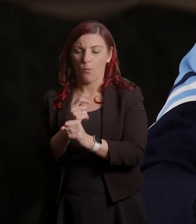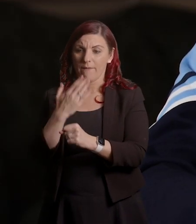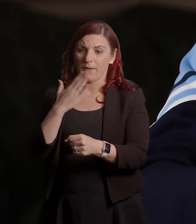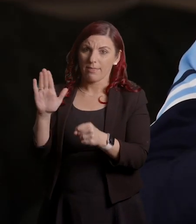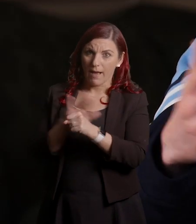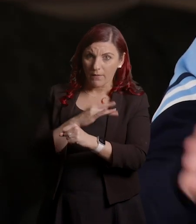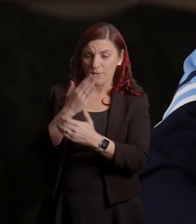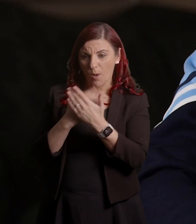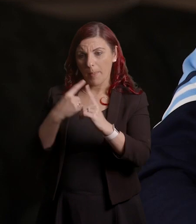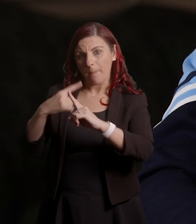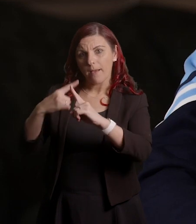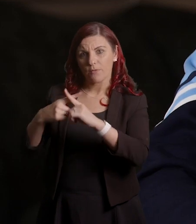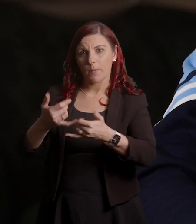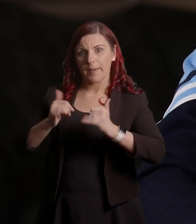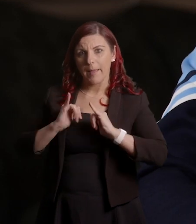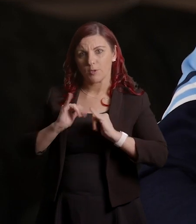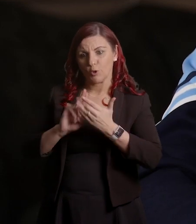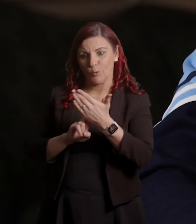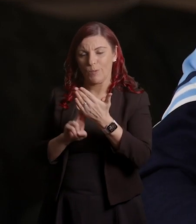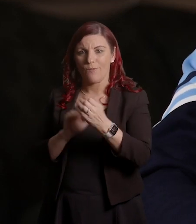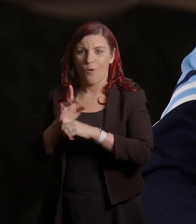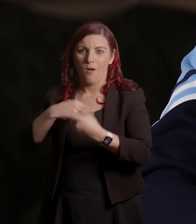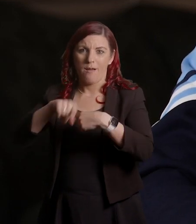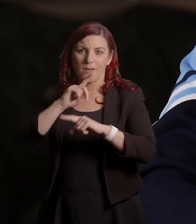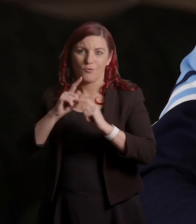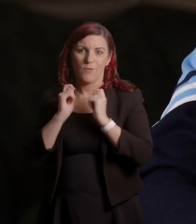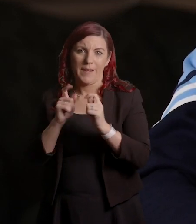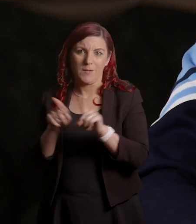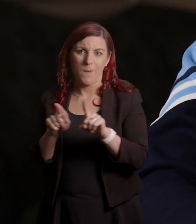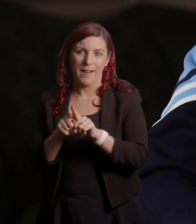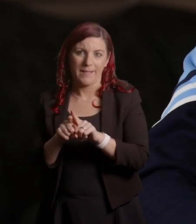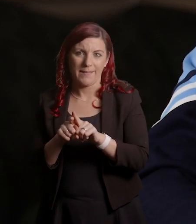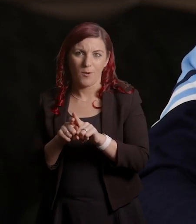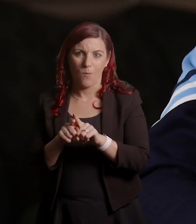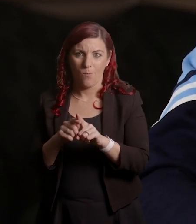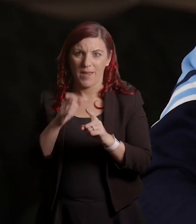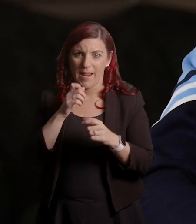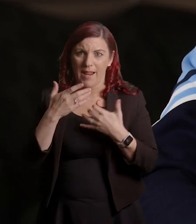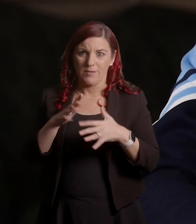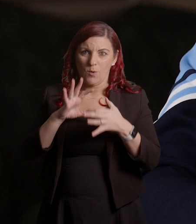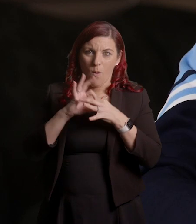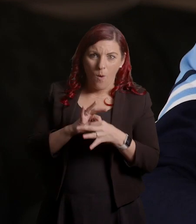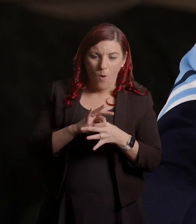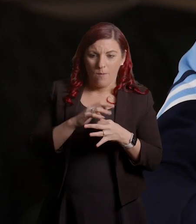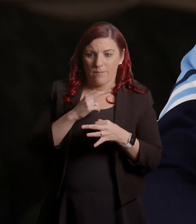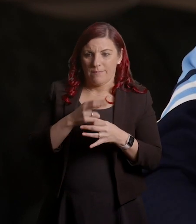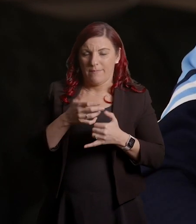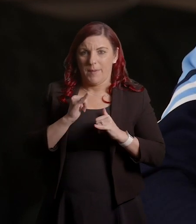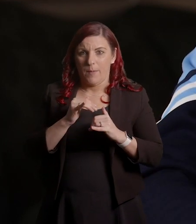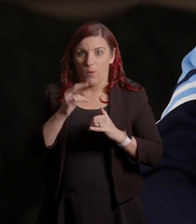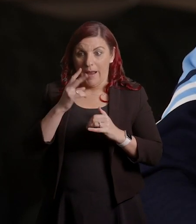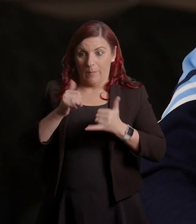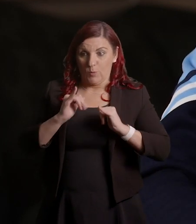appreciative of the positives of being able to go to training when the rest of the country has to sit at home, and being able to see your closest friends